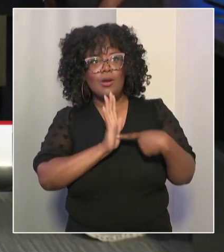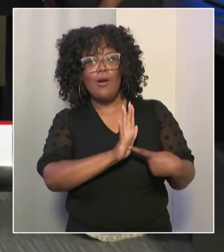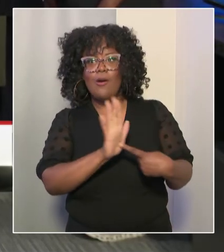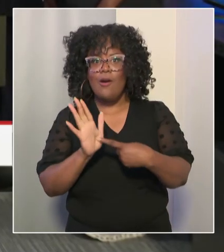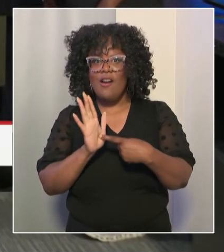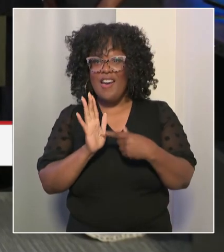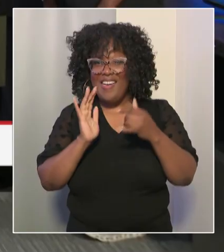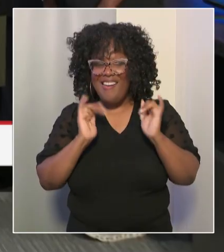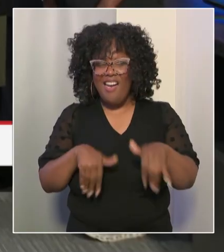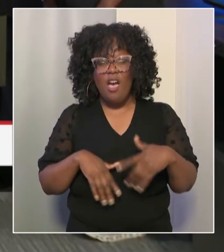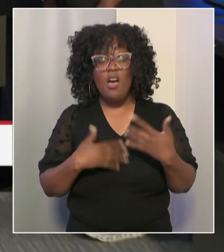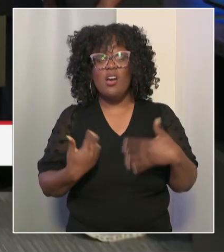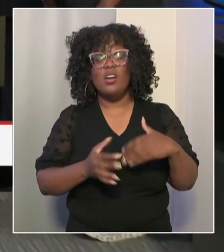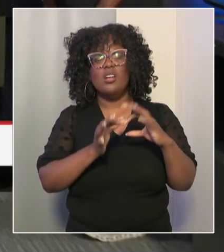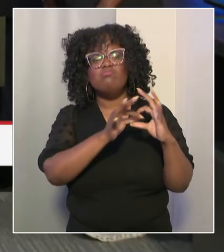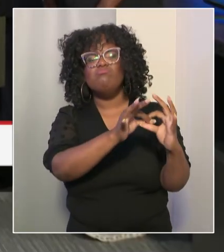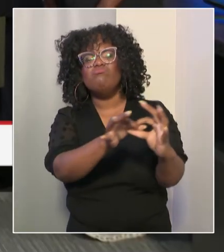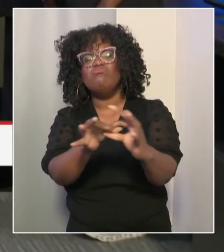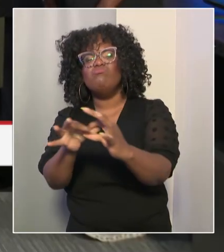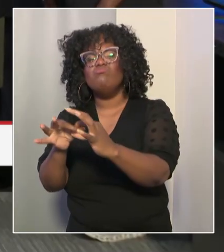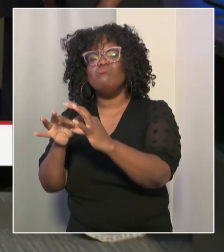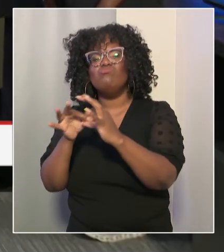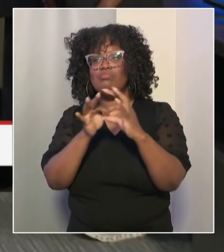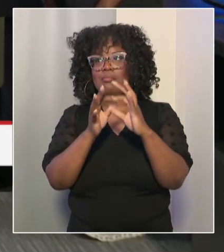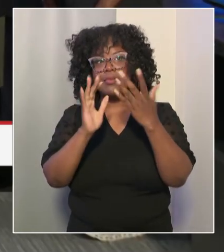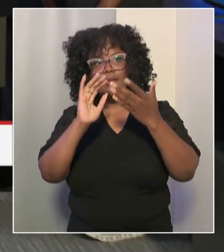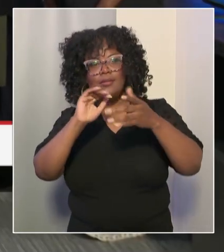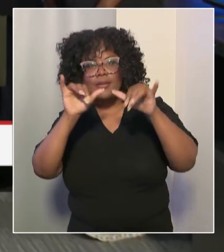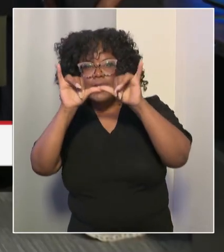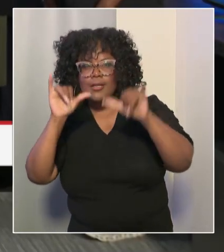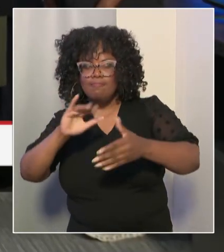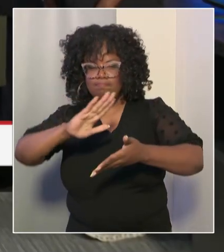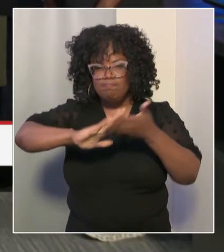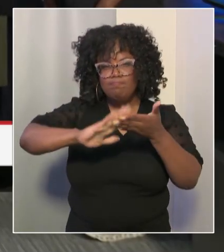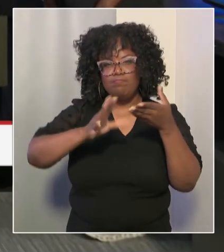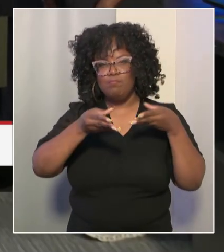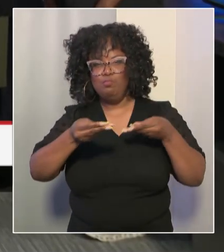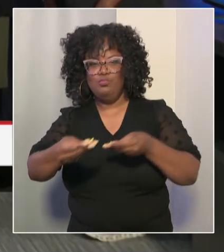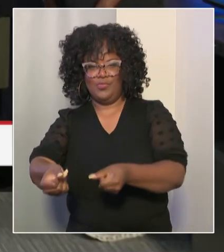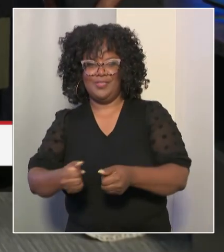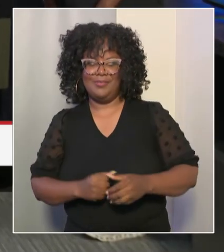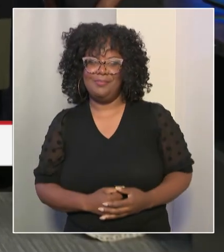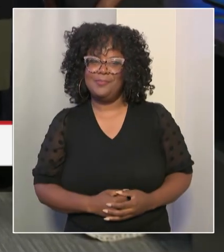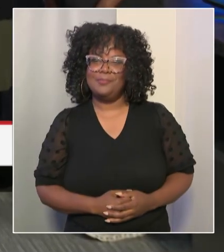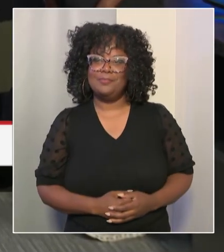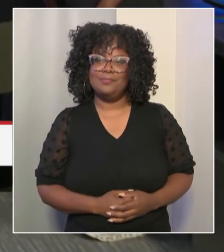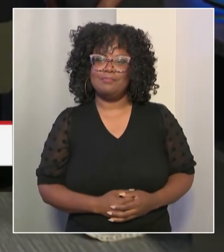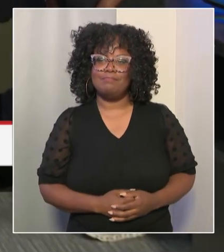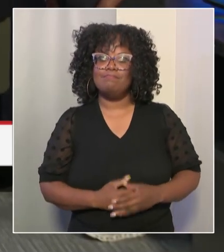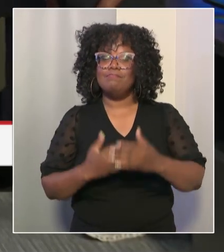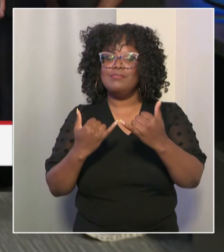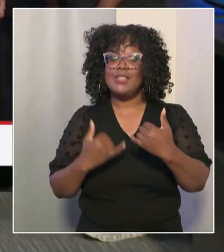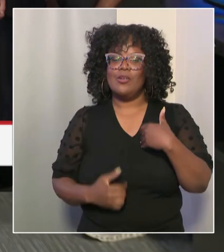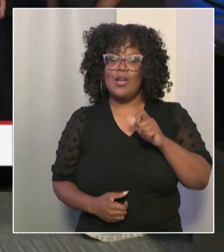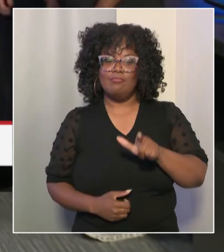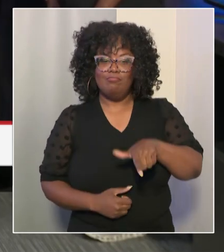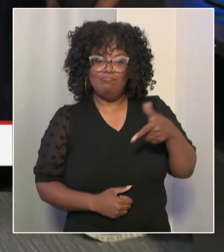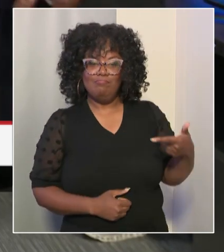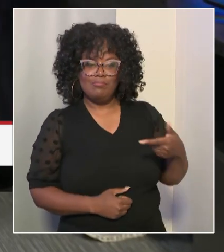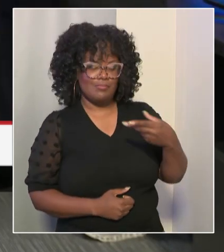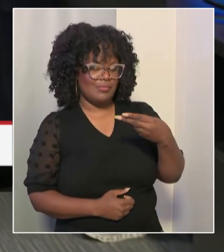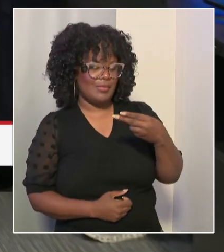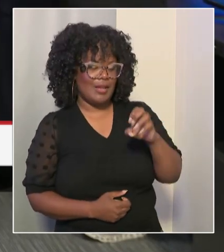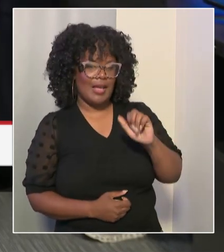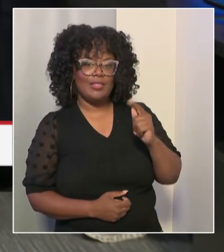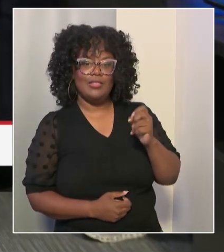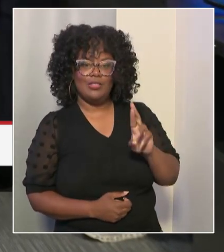and redundant system operating at maximum functionality. So next you'll hear from Director McGaffin a little bit more about the center.